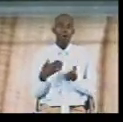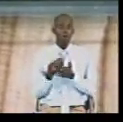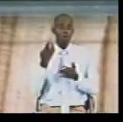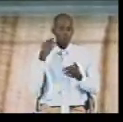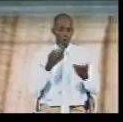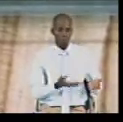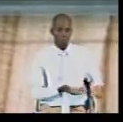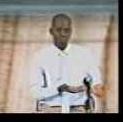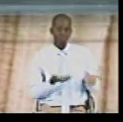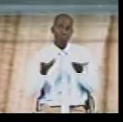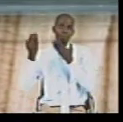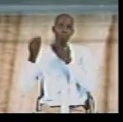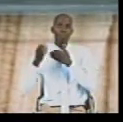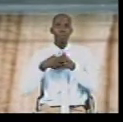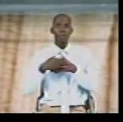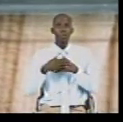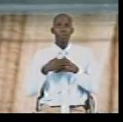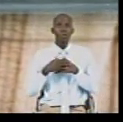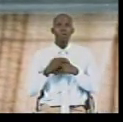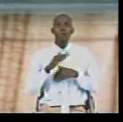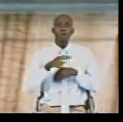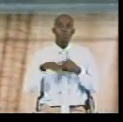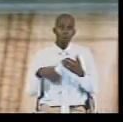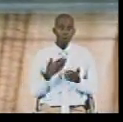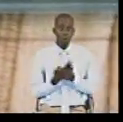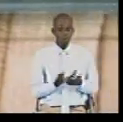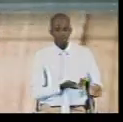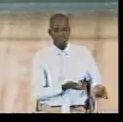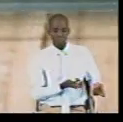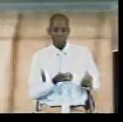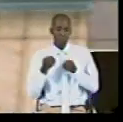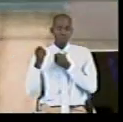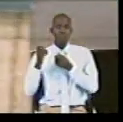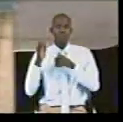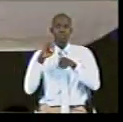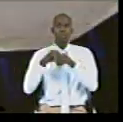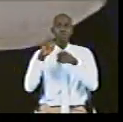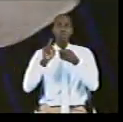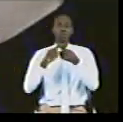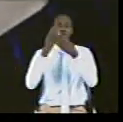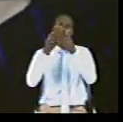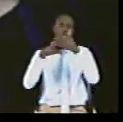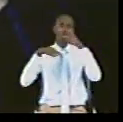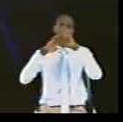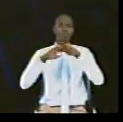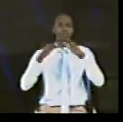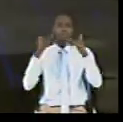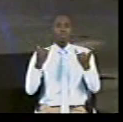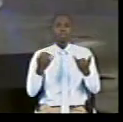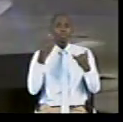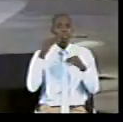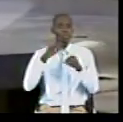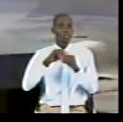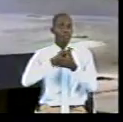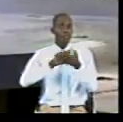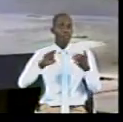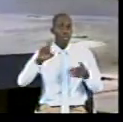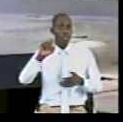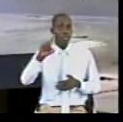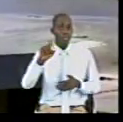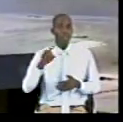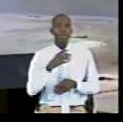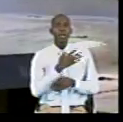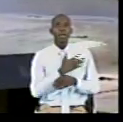up again into heaven. And then in verse 11, it says in verse 11, and